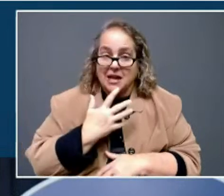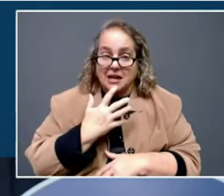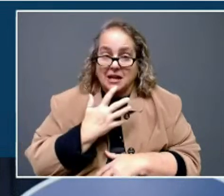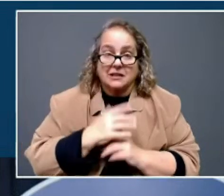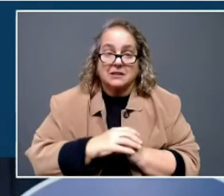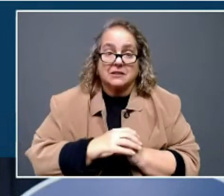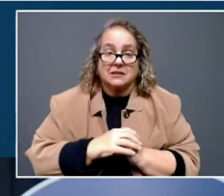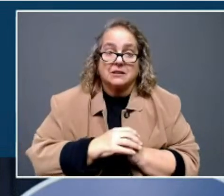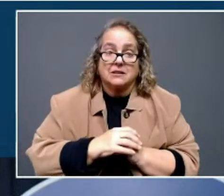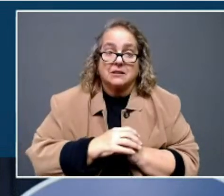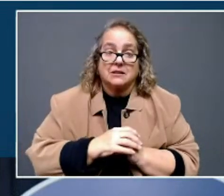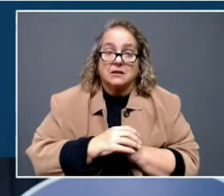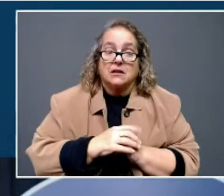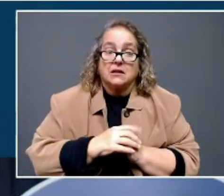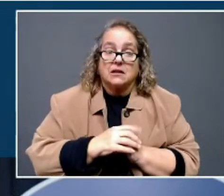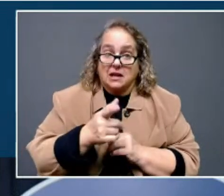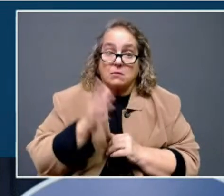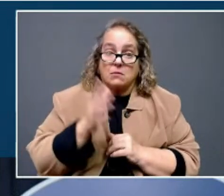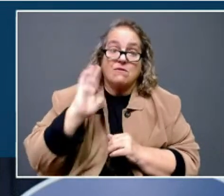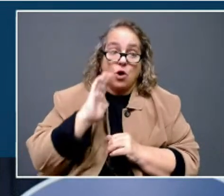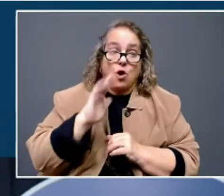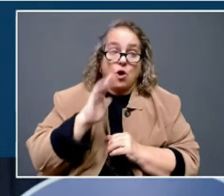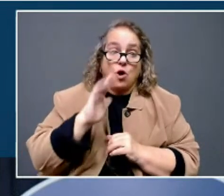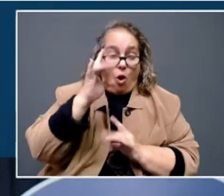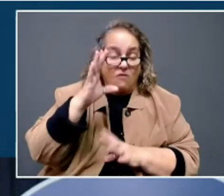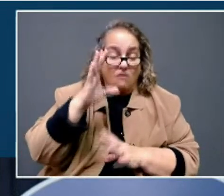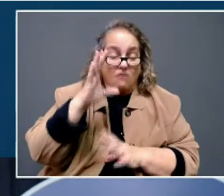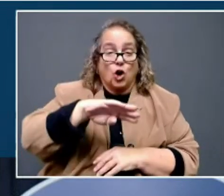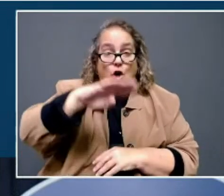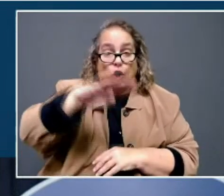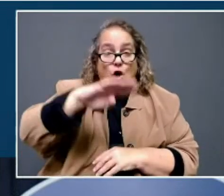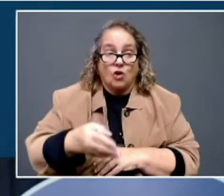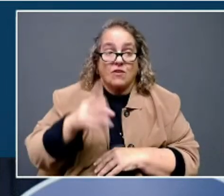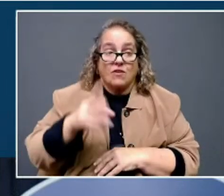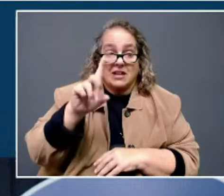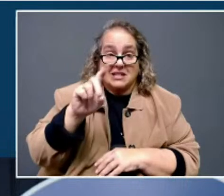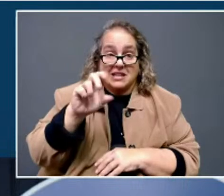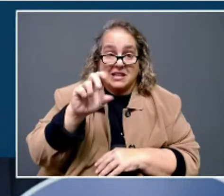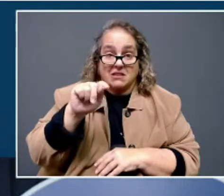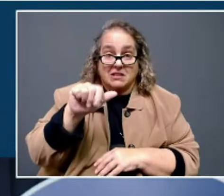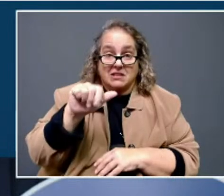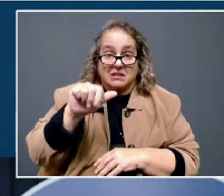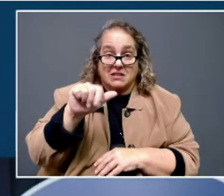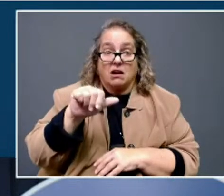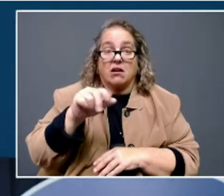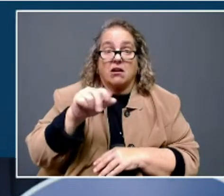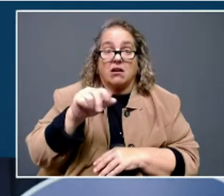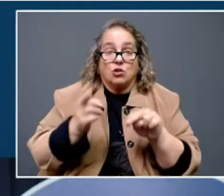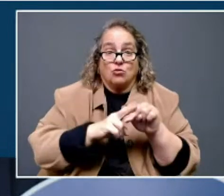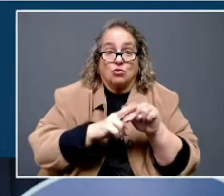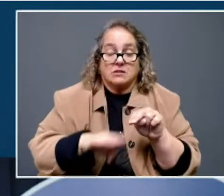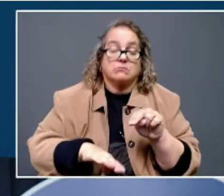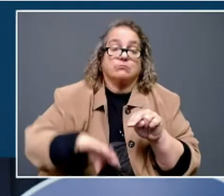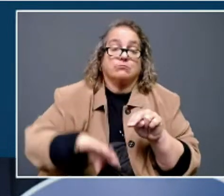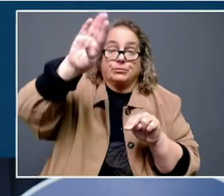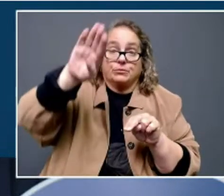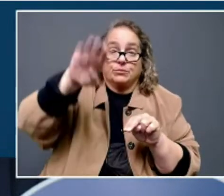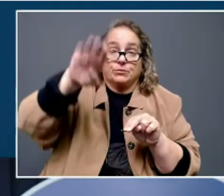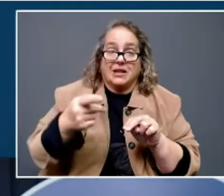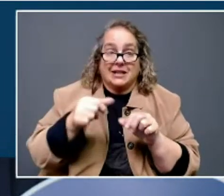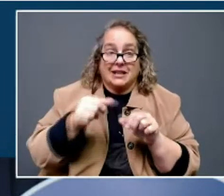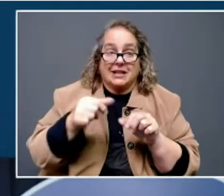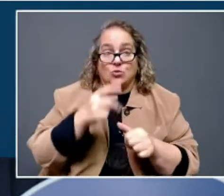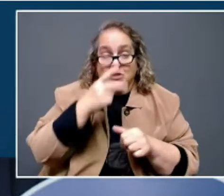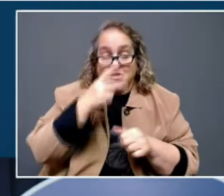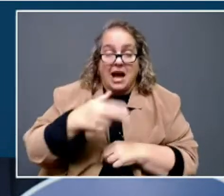very deadly curve, an exponential curve of Delta on the increase. We continue to see higher